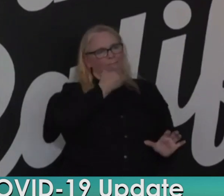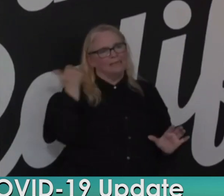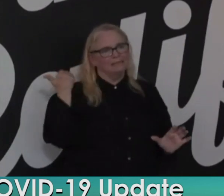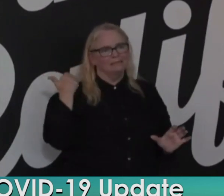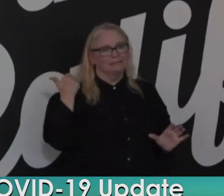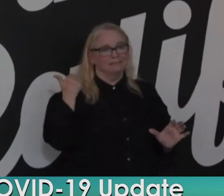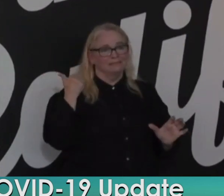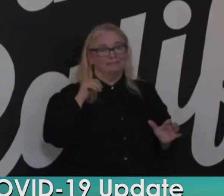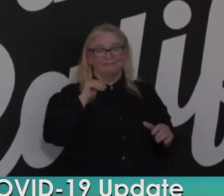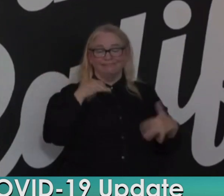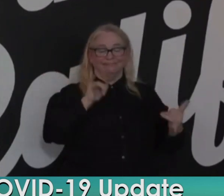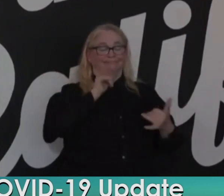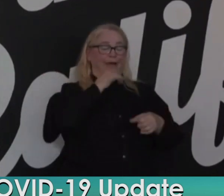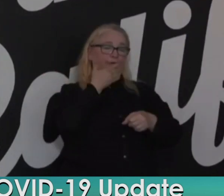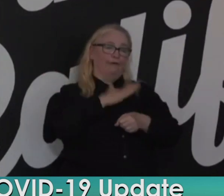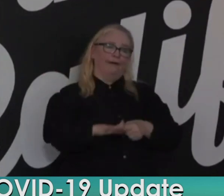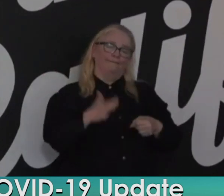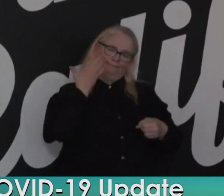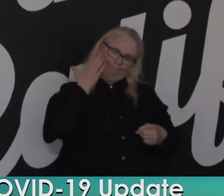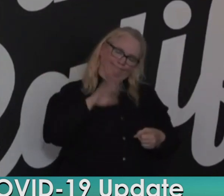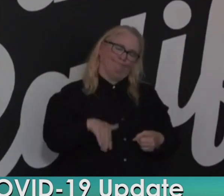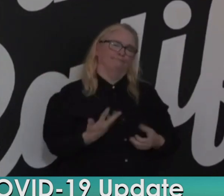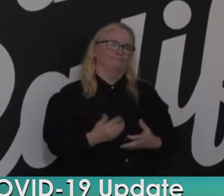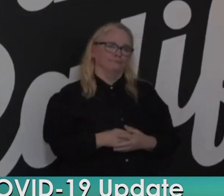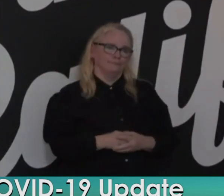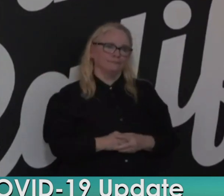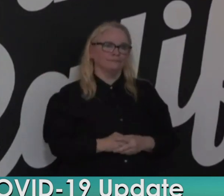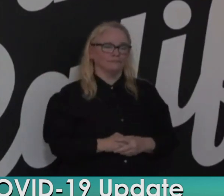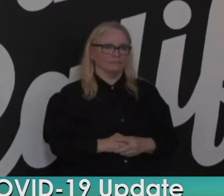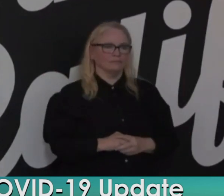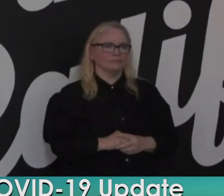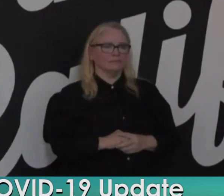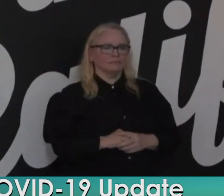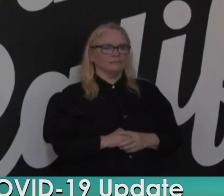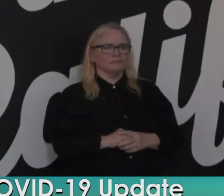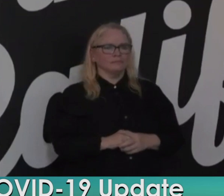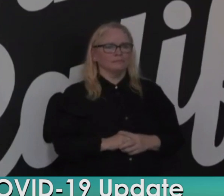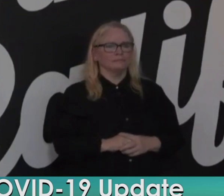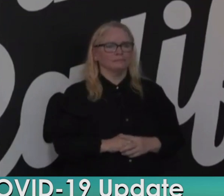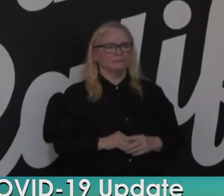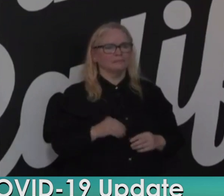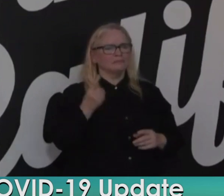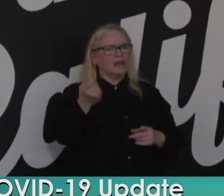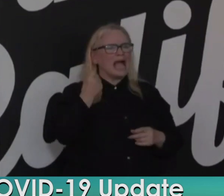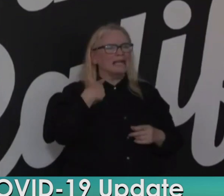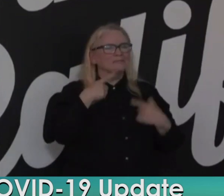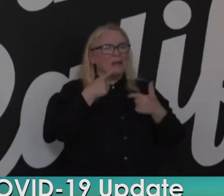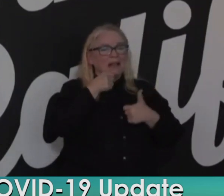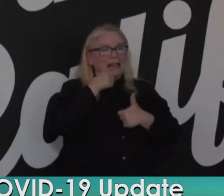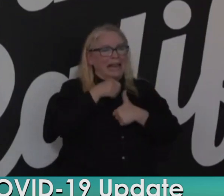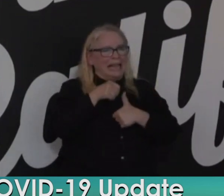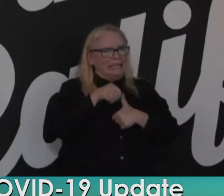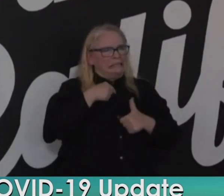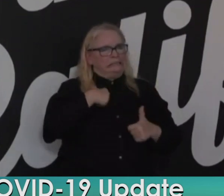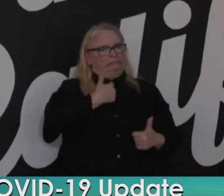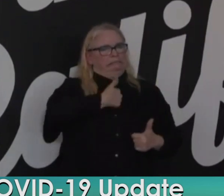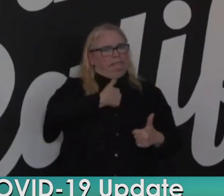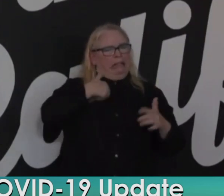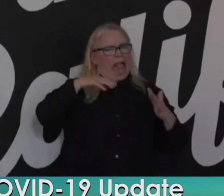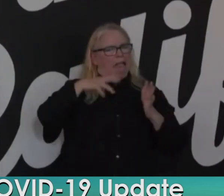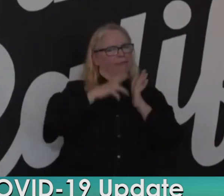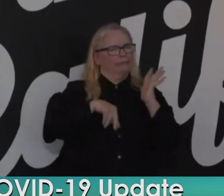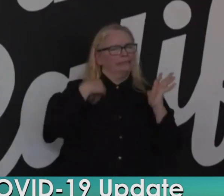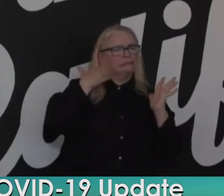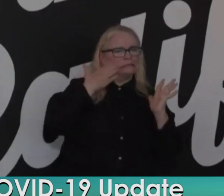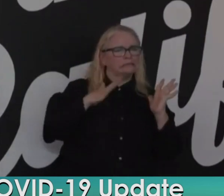to the extent that the details of a letter that I unfortunately am not privy to at the moment, forgive me, the multitudes,